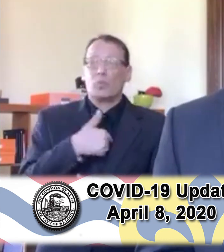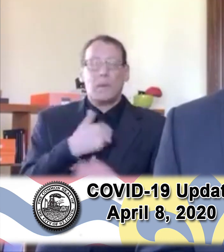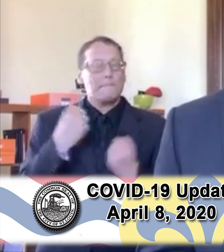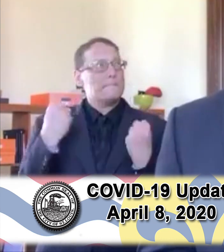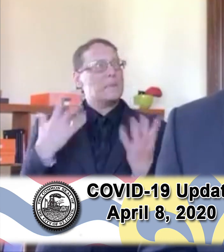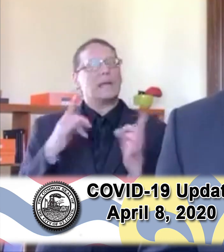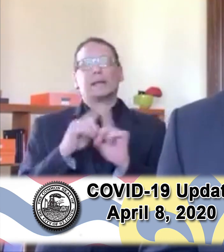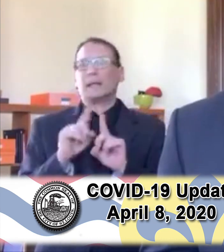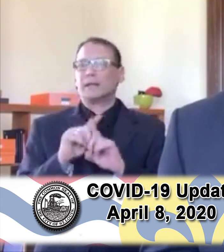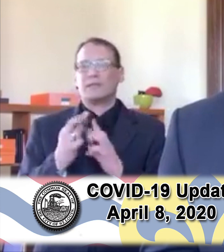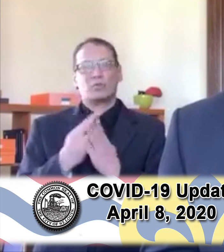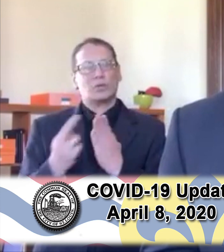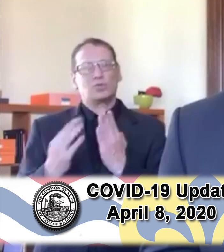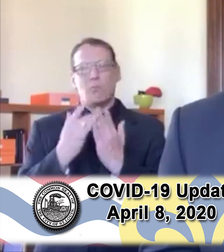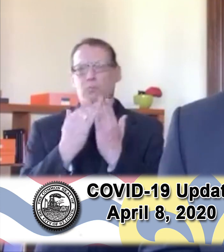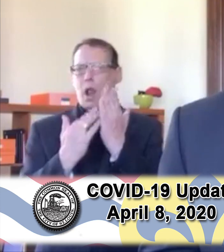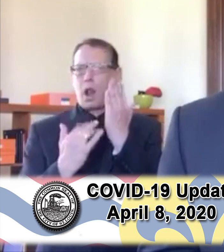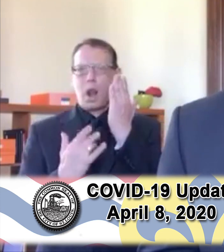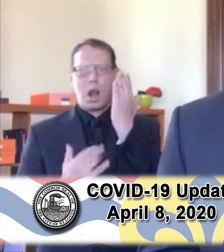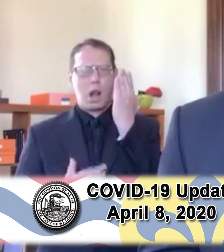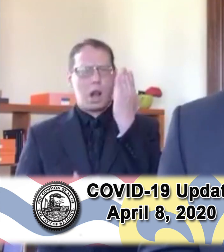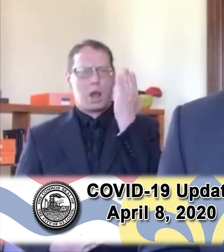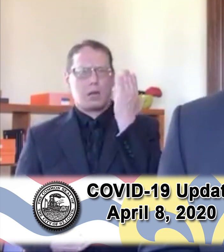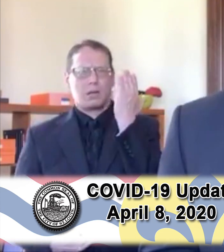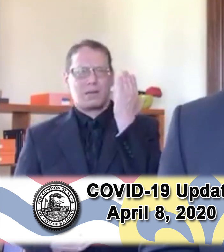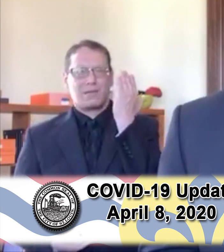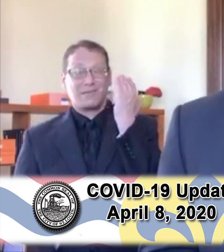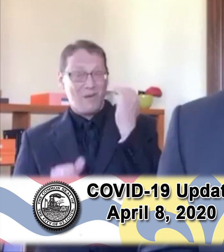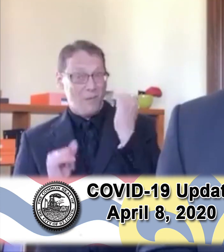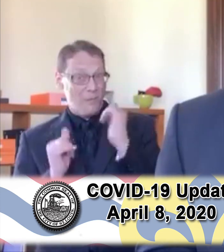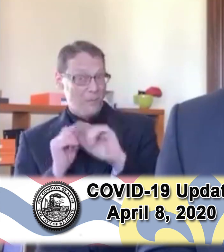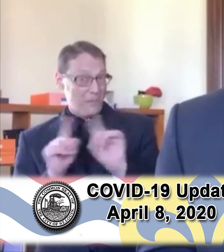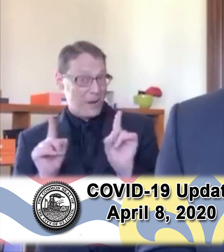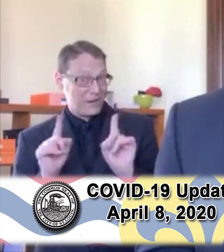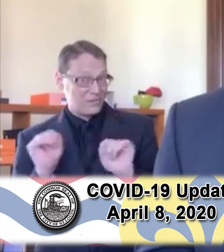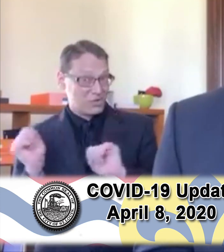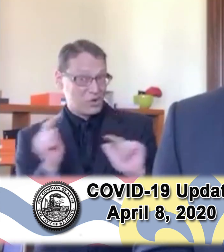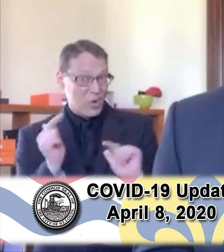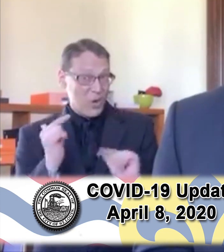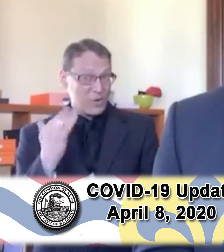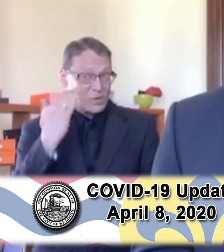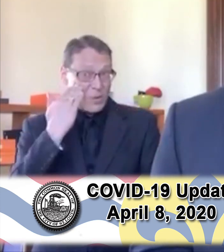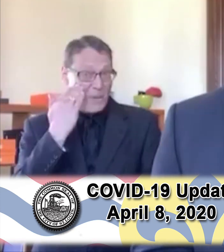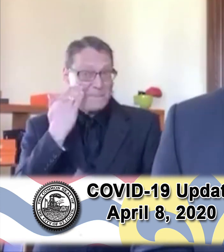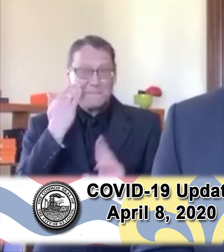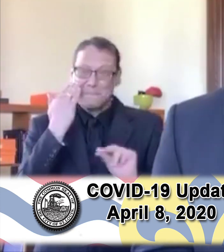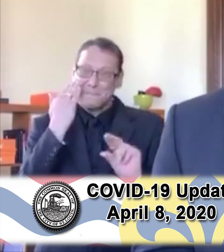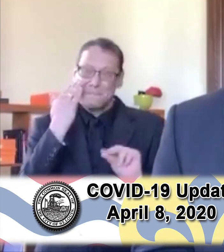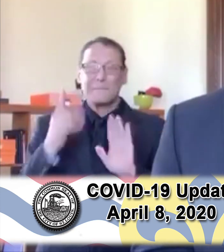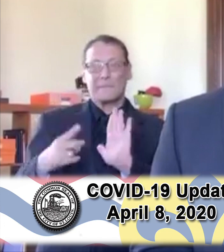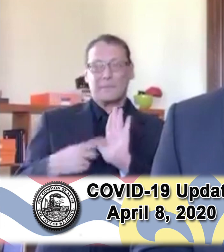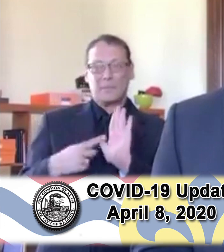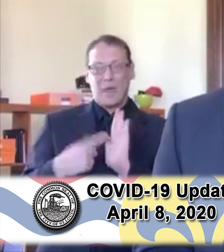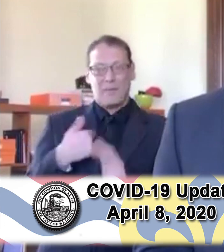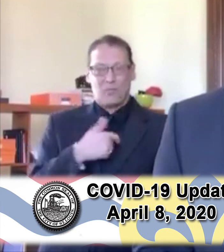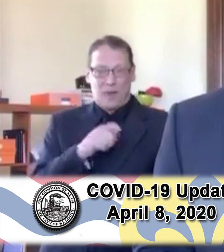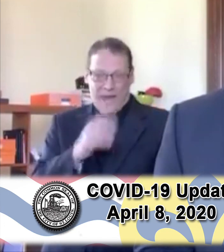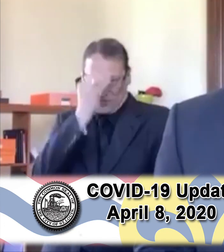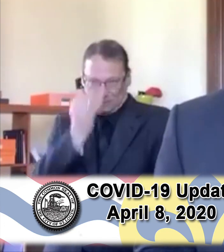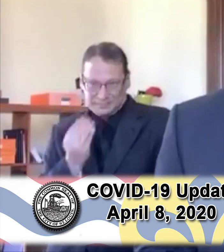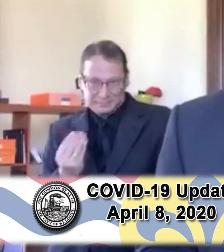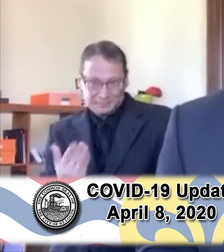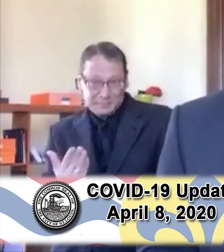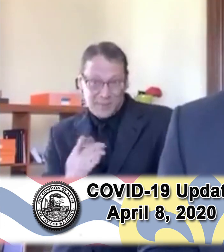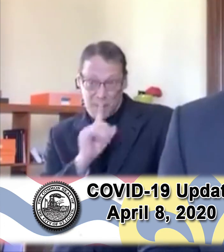resources, but the issue is not all community members know about those resources. And so again, part of our job as the health department is to make sure